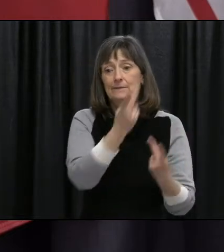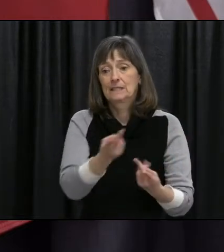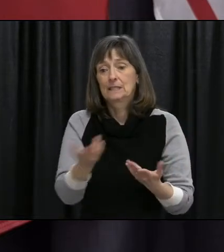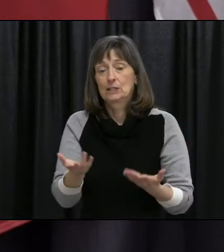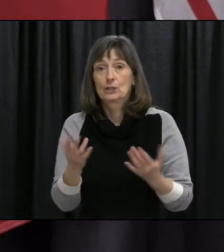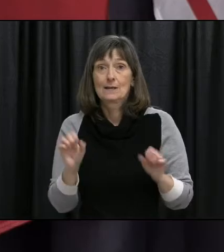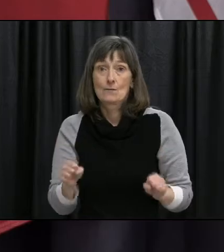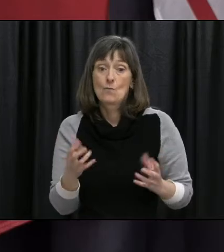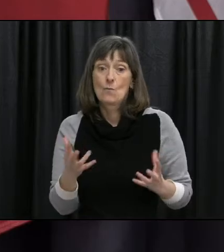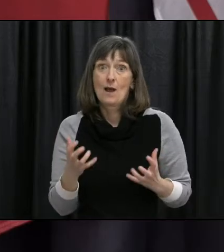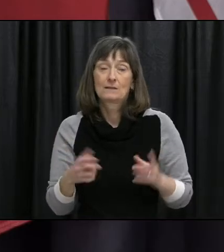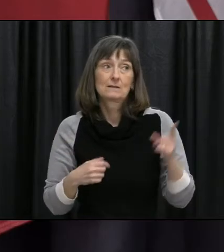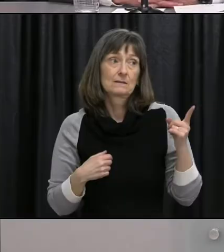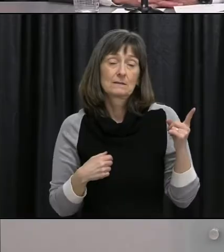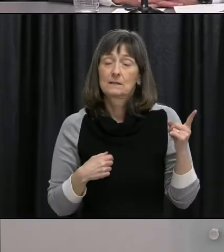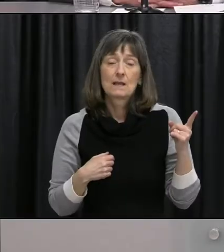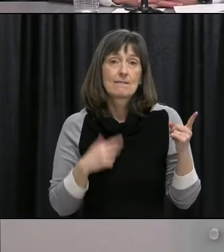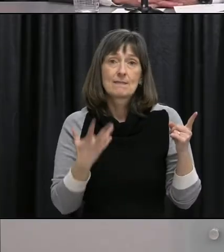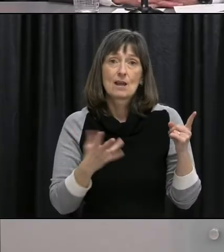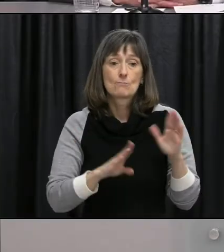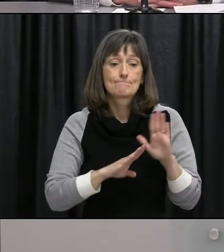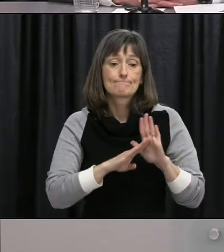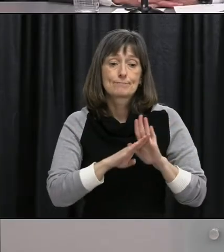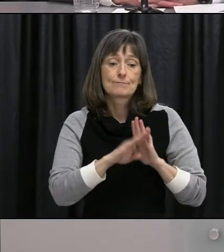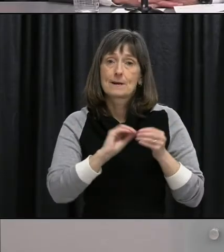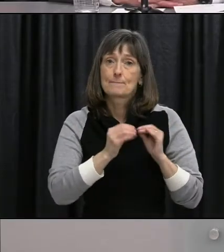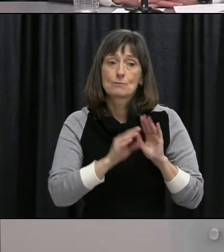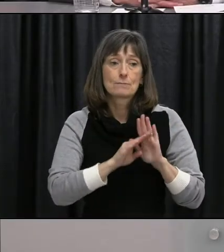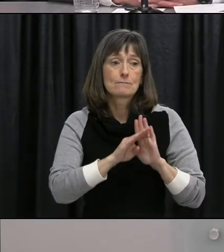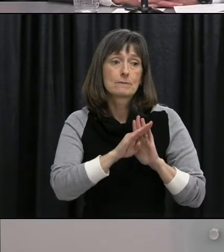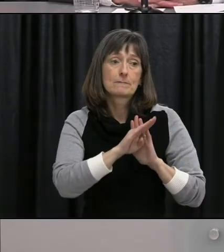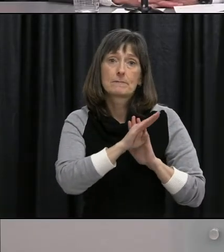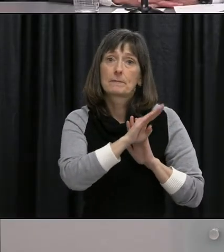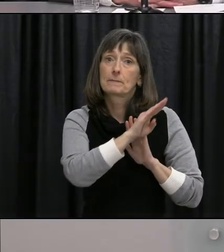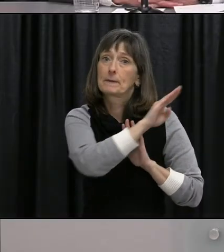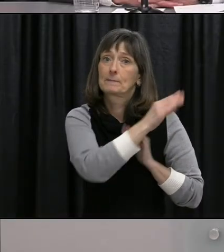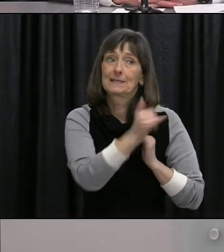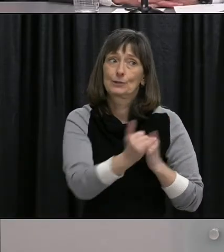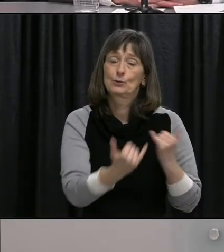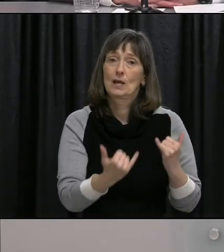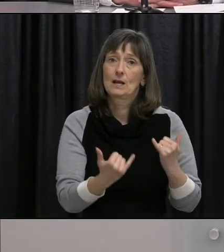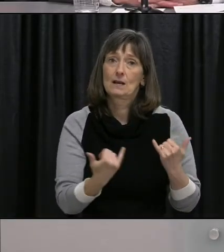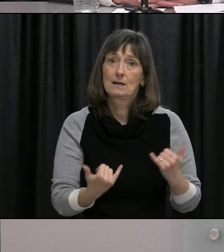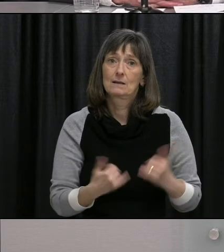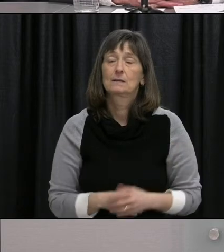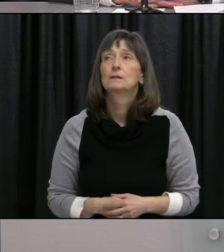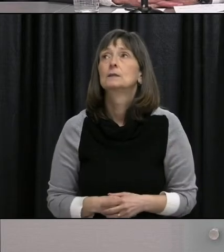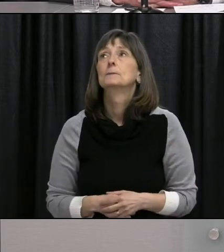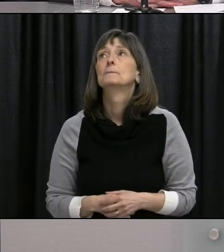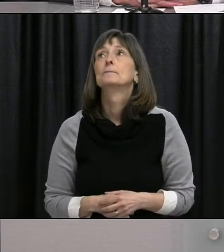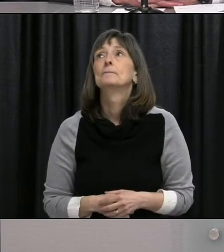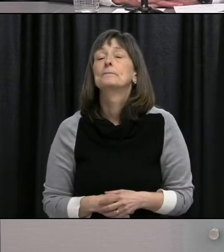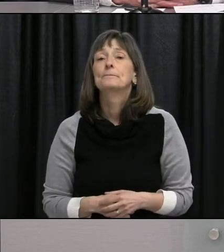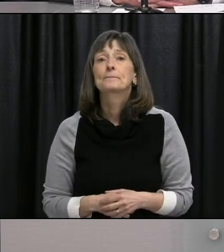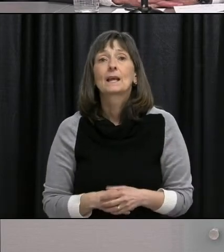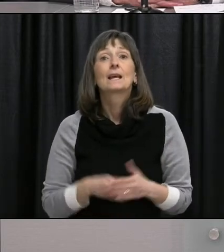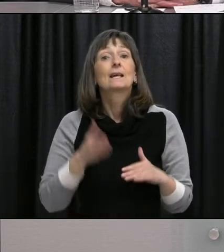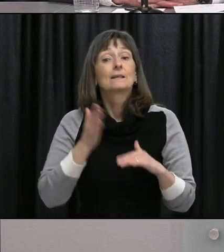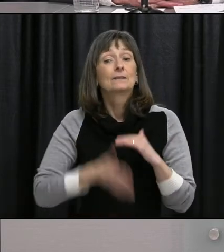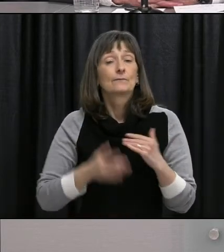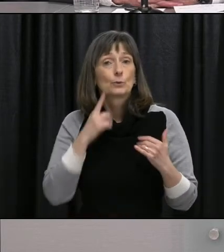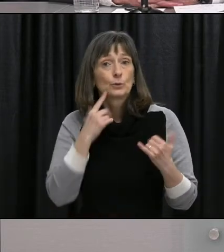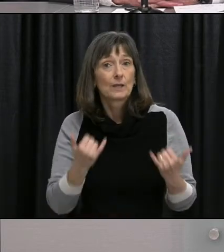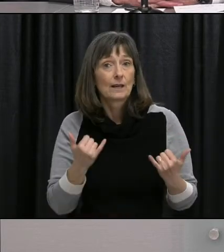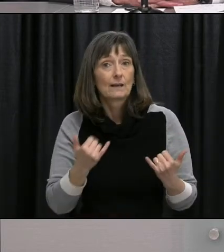today. Thank you. Thank you very much. The time for questions has ended. Please join us again on Monday,